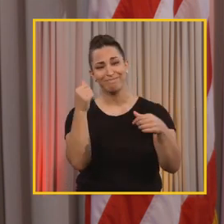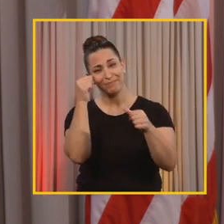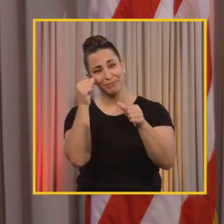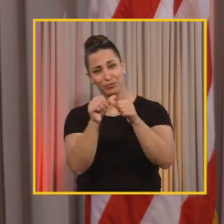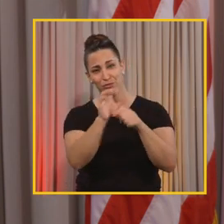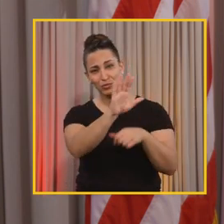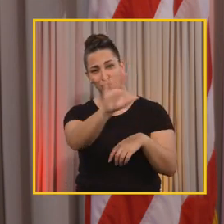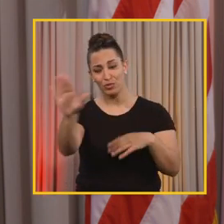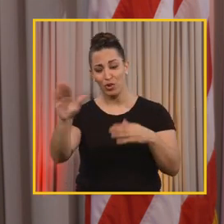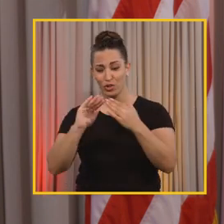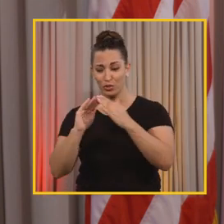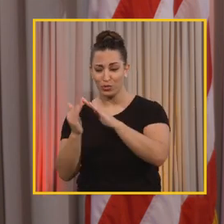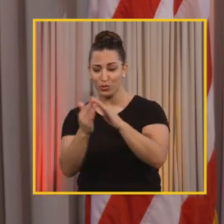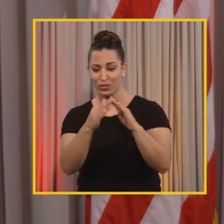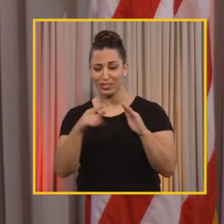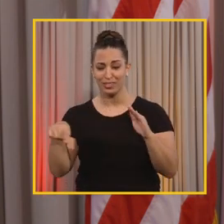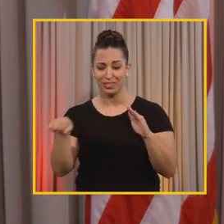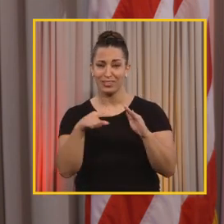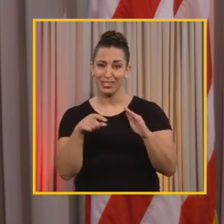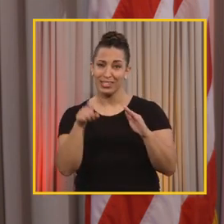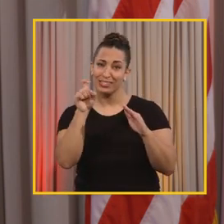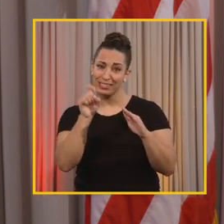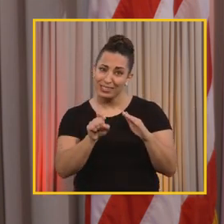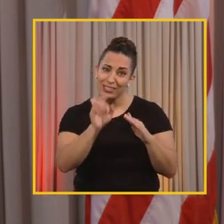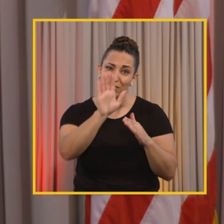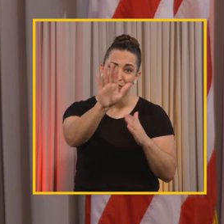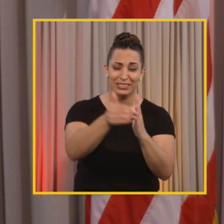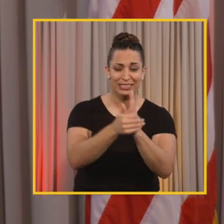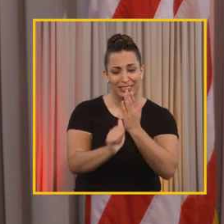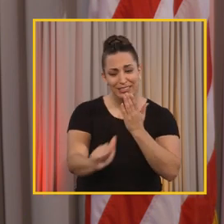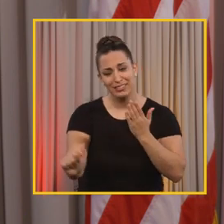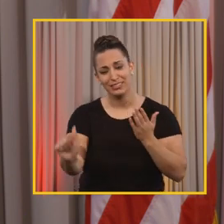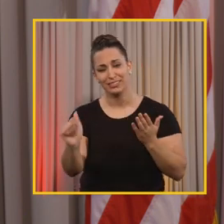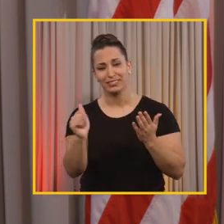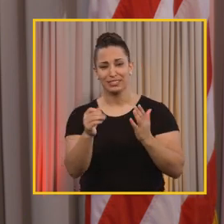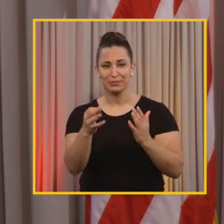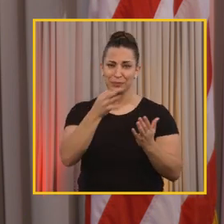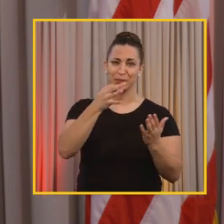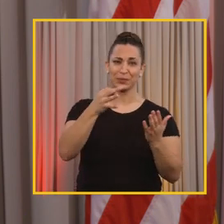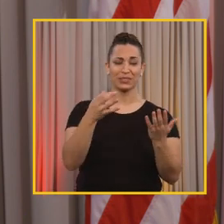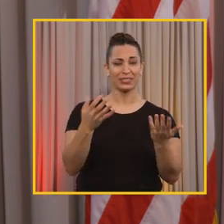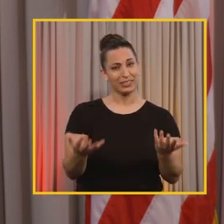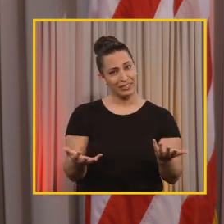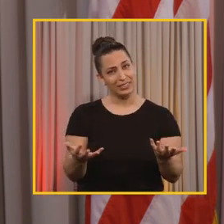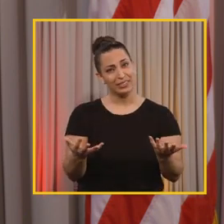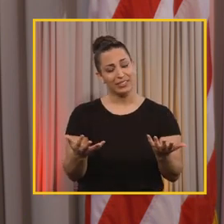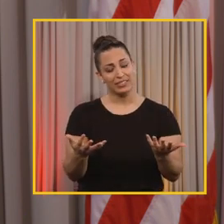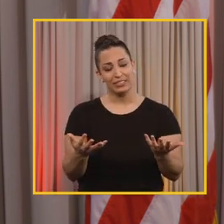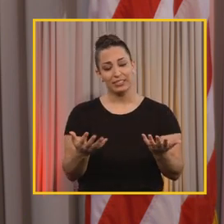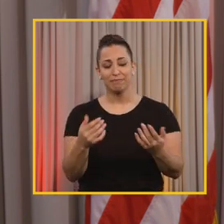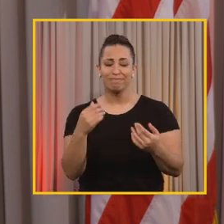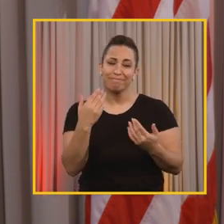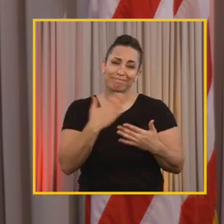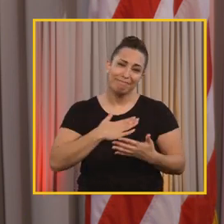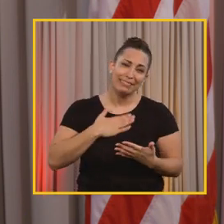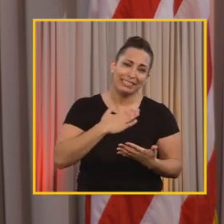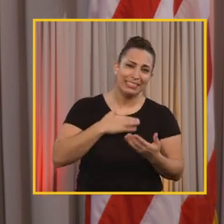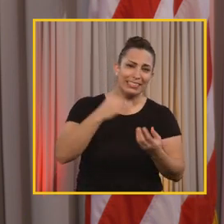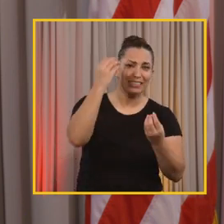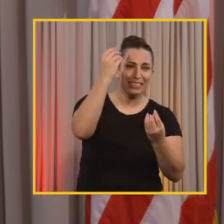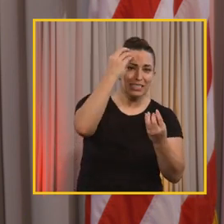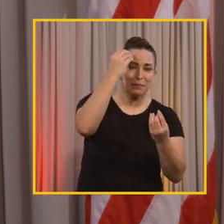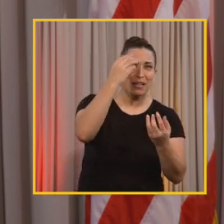elsewhere, but your communities need your talents and skills. So